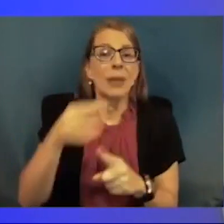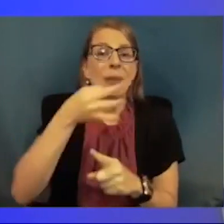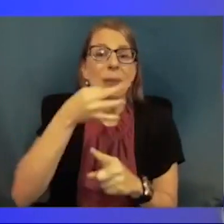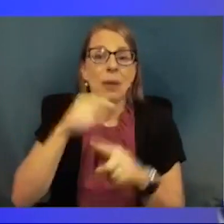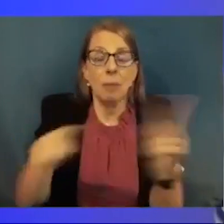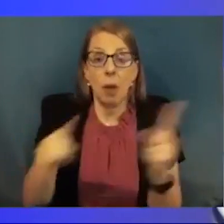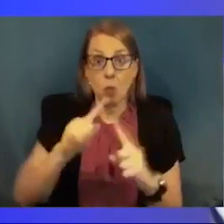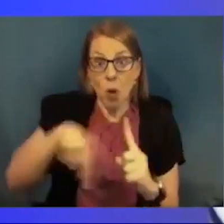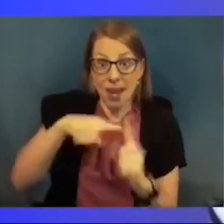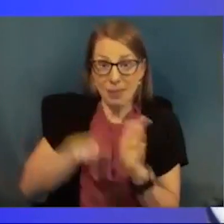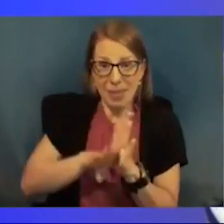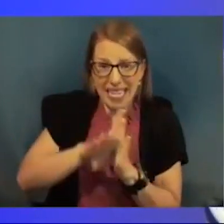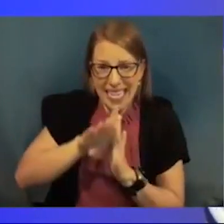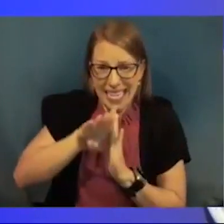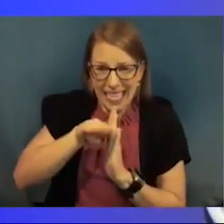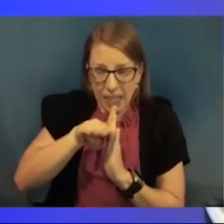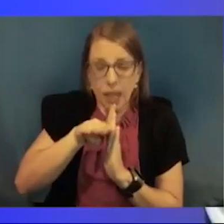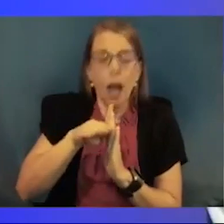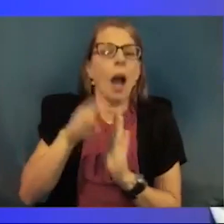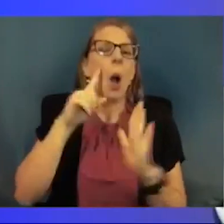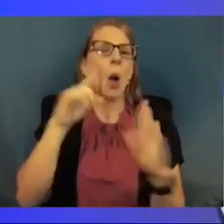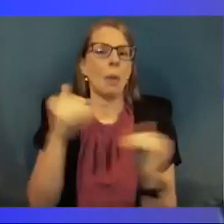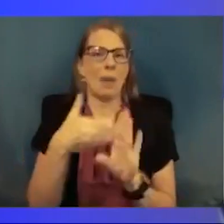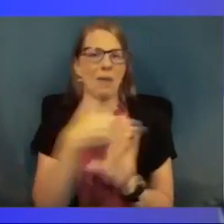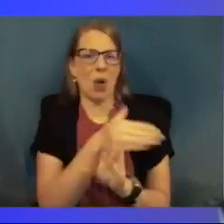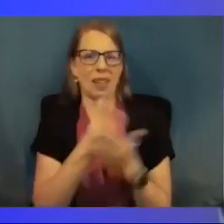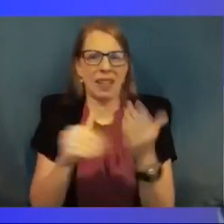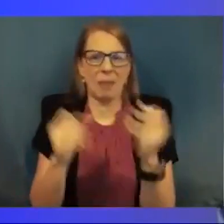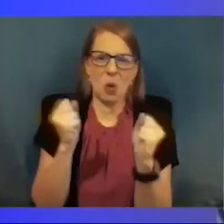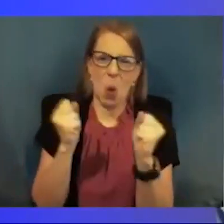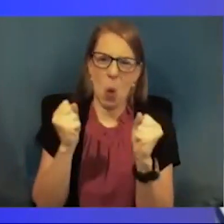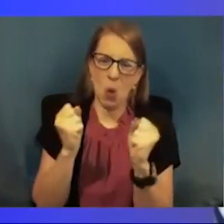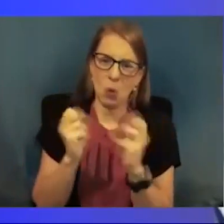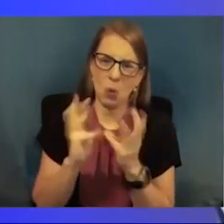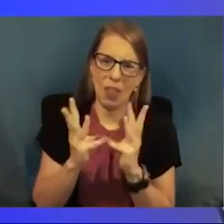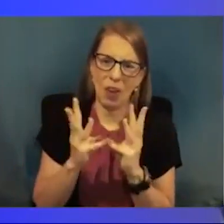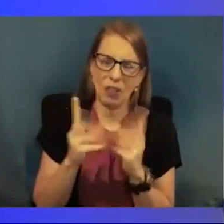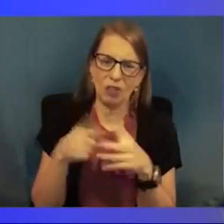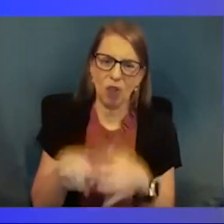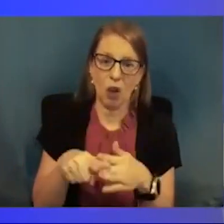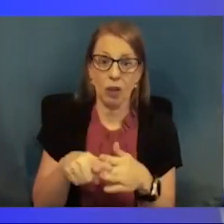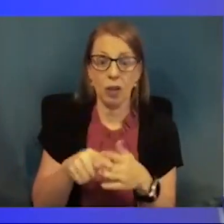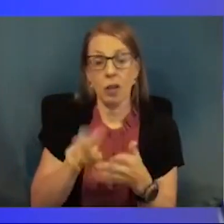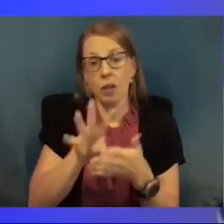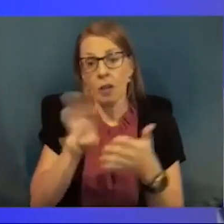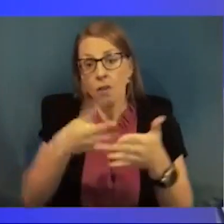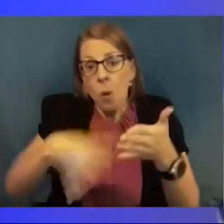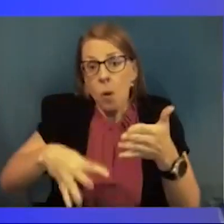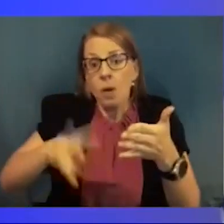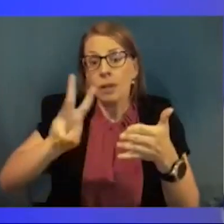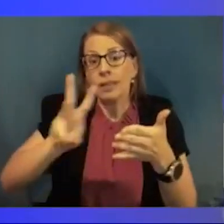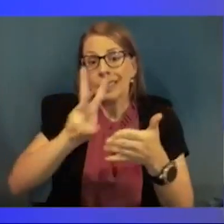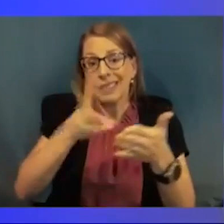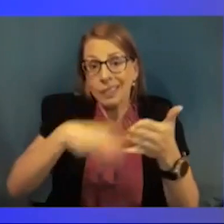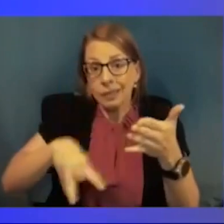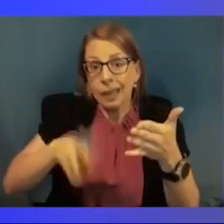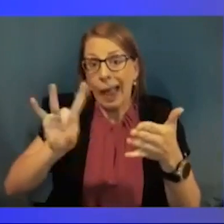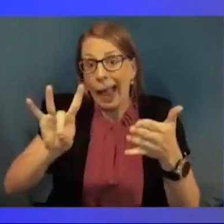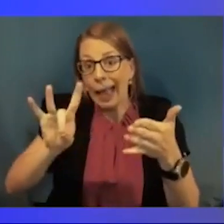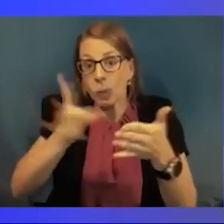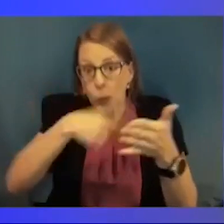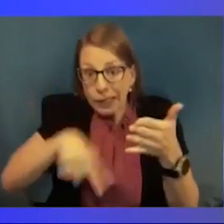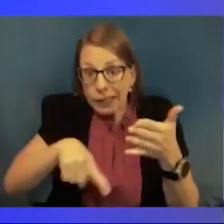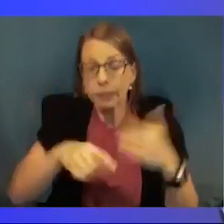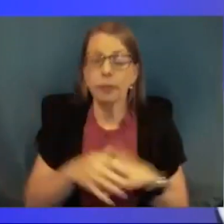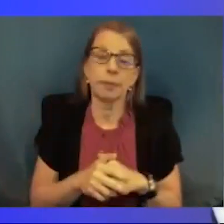certainly hope it's before, some of the colder weather sets in, whether it's 4 to 6 weeks or 6 to 8 weeks. But that, we still have to